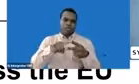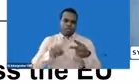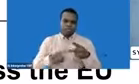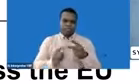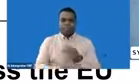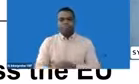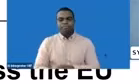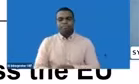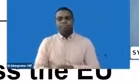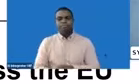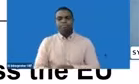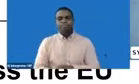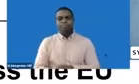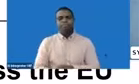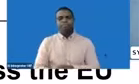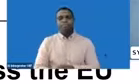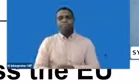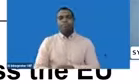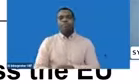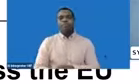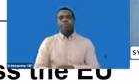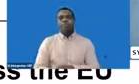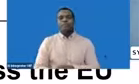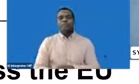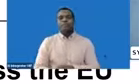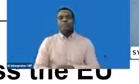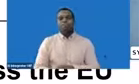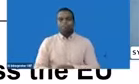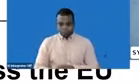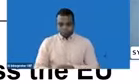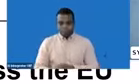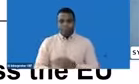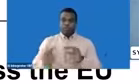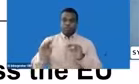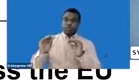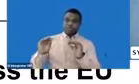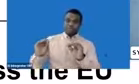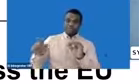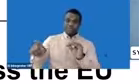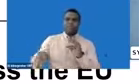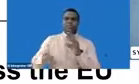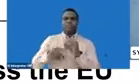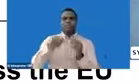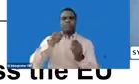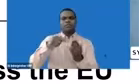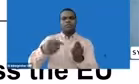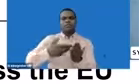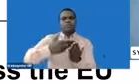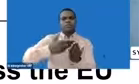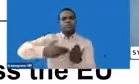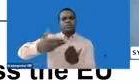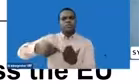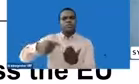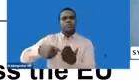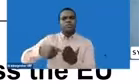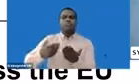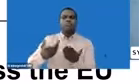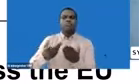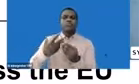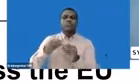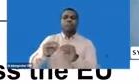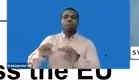documents to our via our associated partners, EDF, BAG,